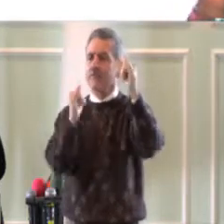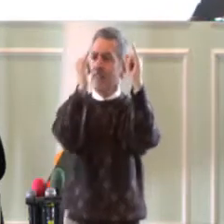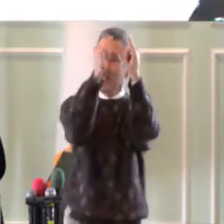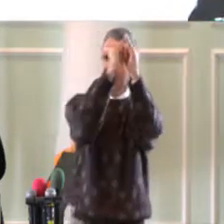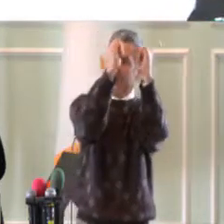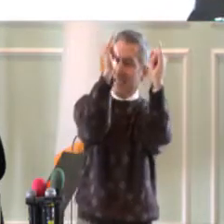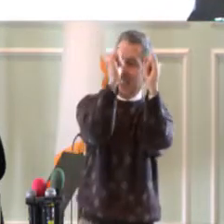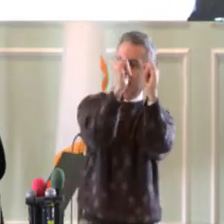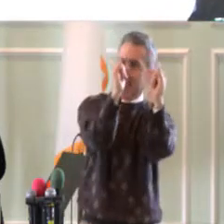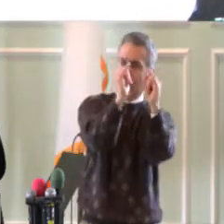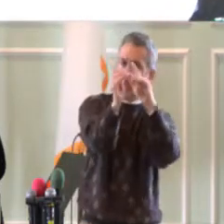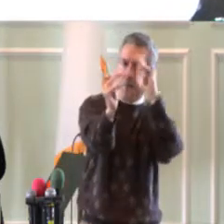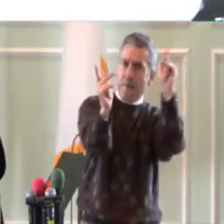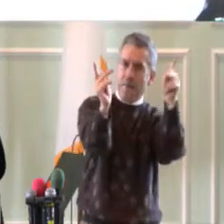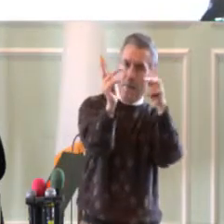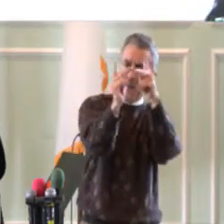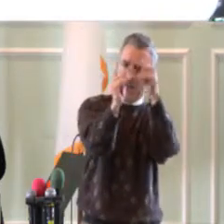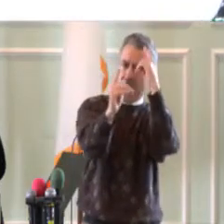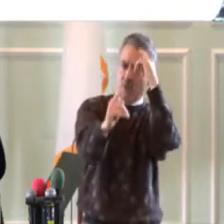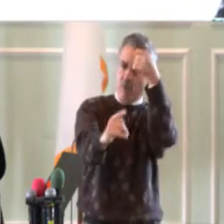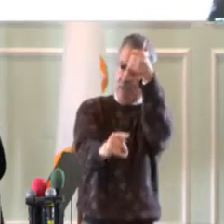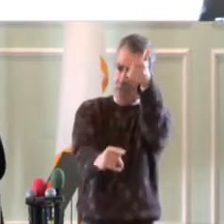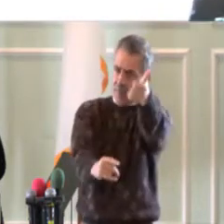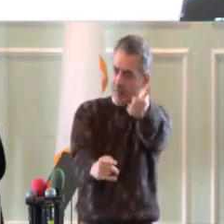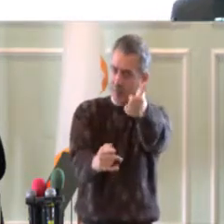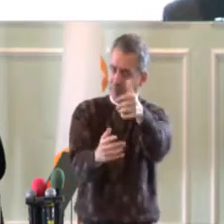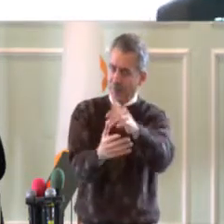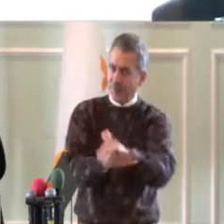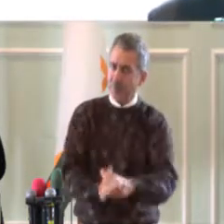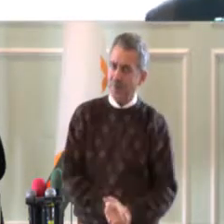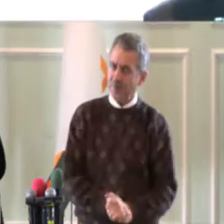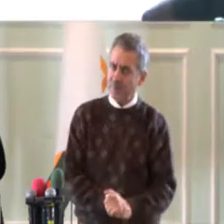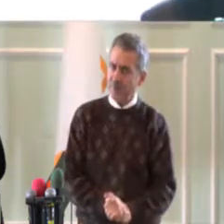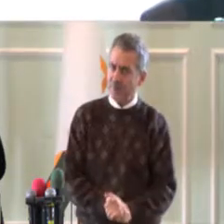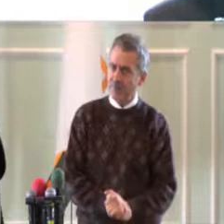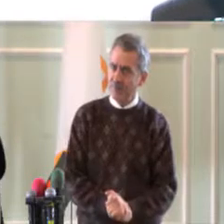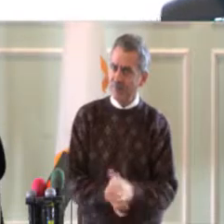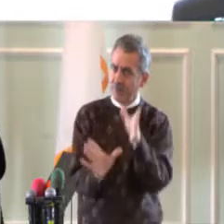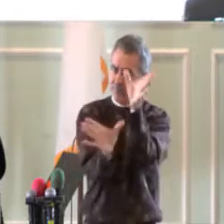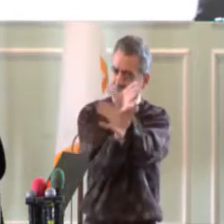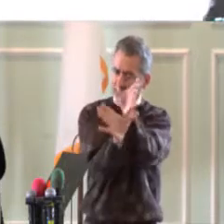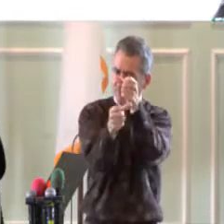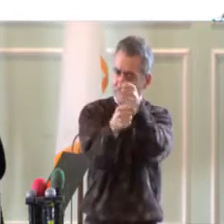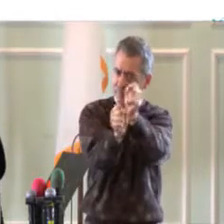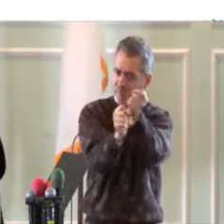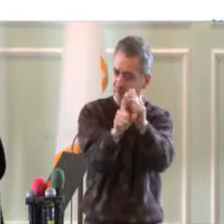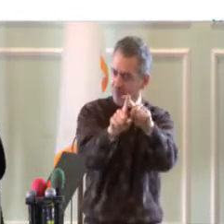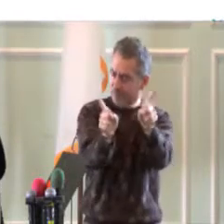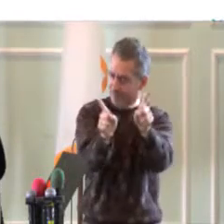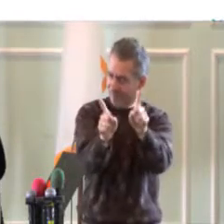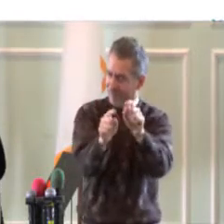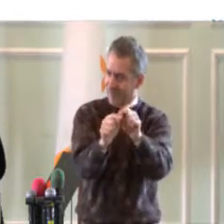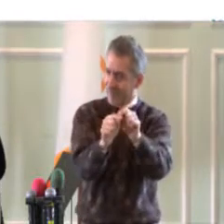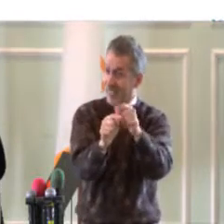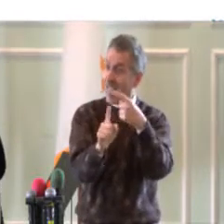especially for Job. And the Bible says that he answered Job out of the